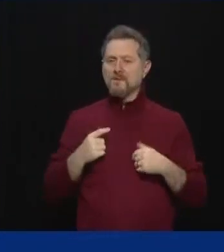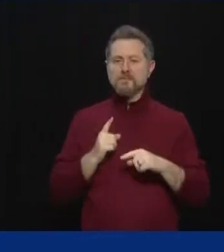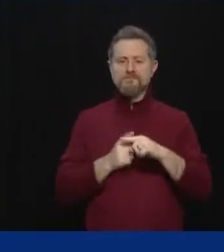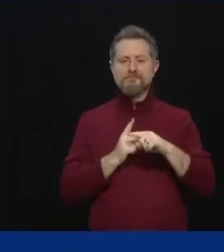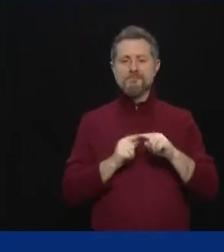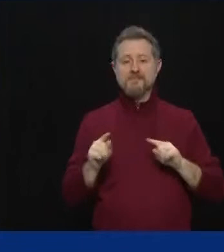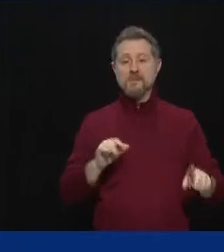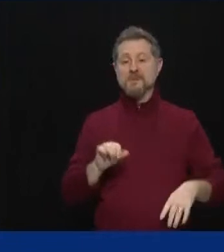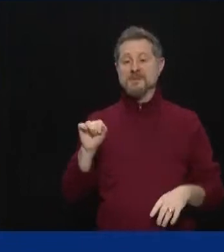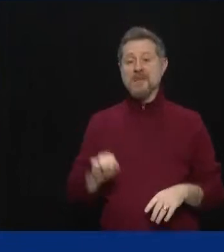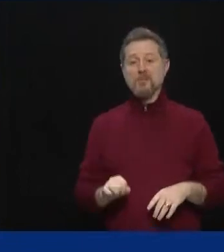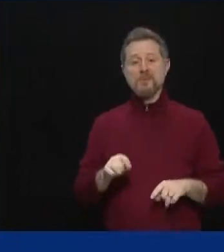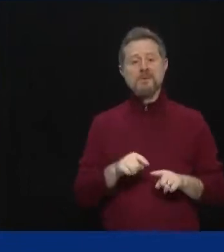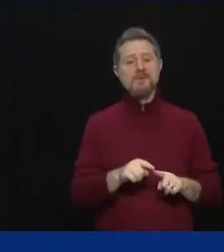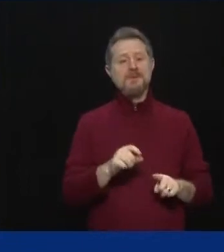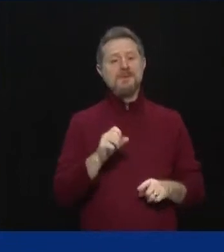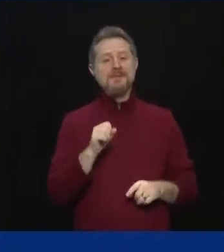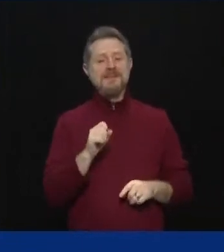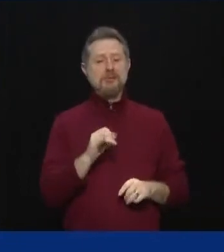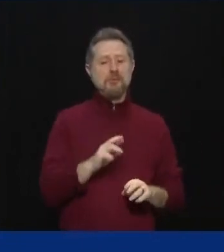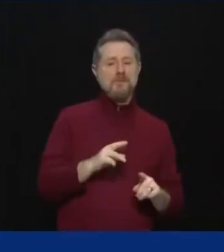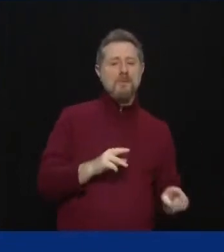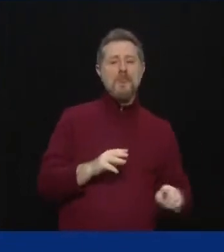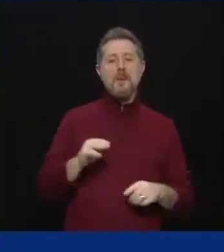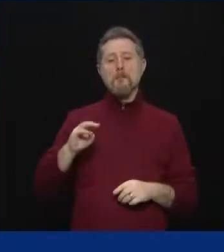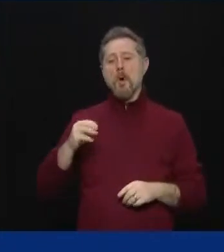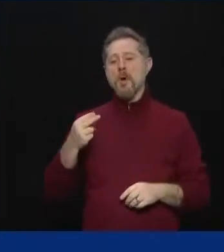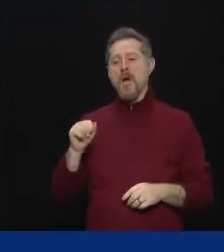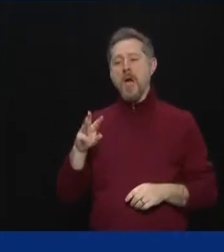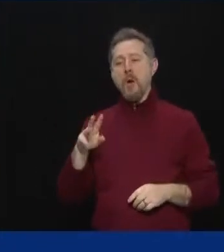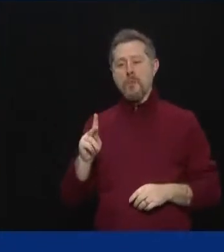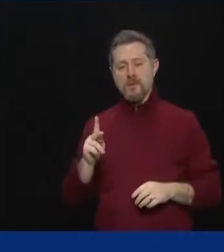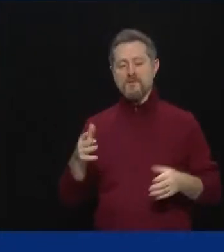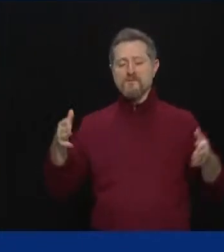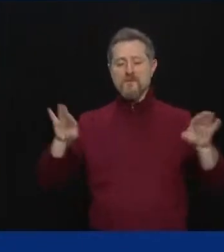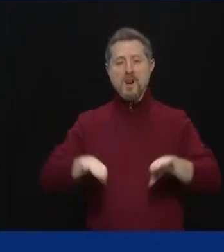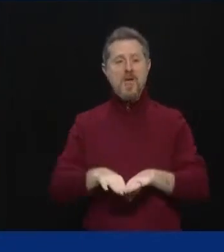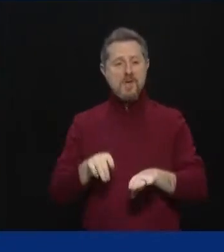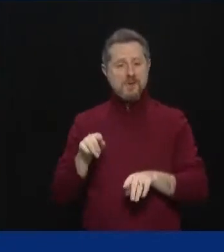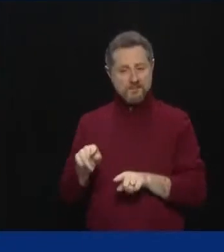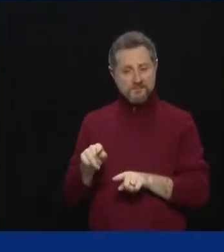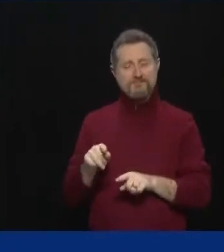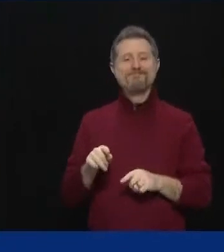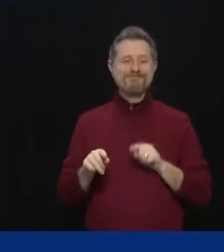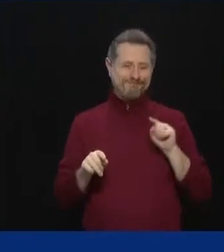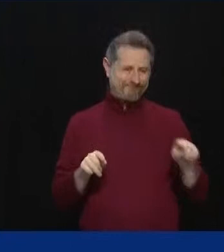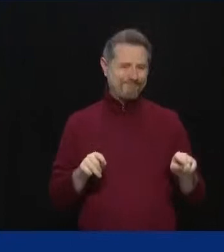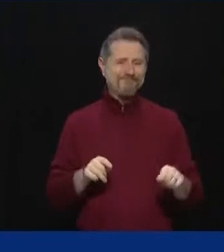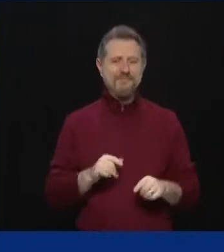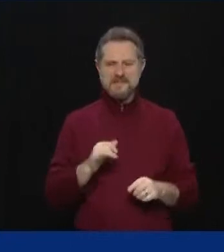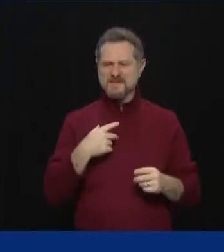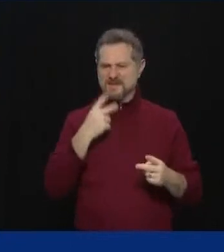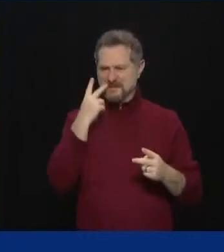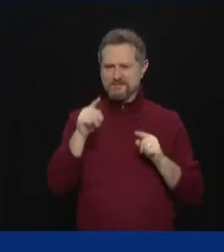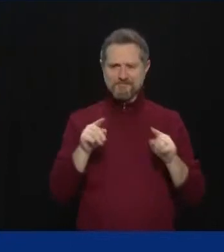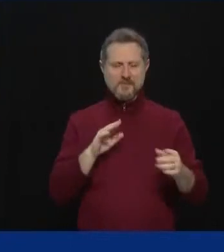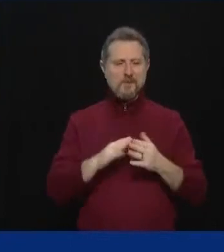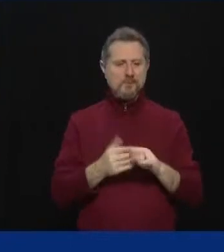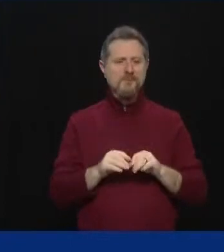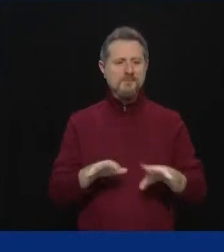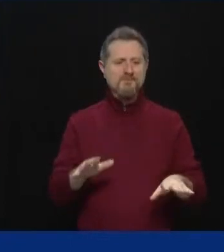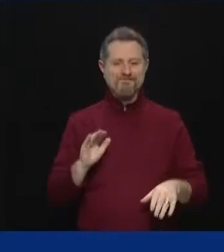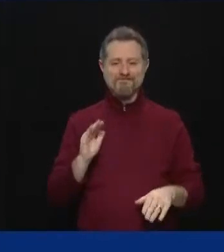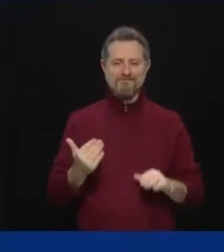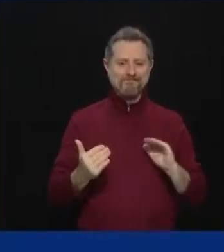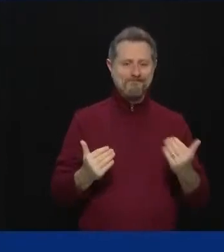tier and the Mohawk Valley. And as you've said, Governor, this is consistent with community spread. We have over half of states